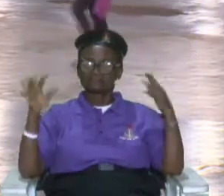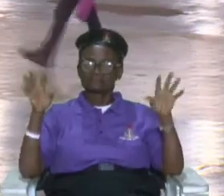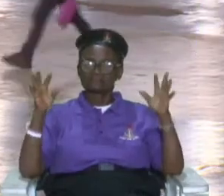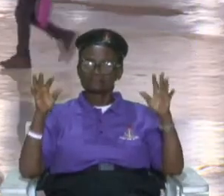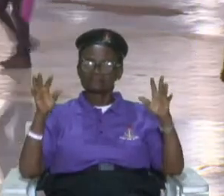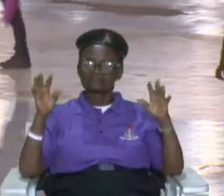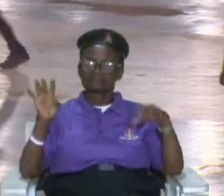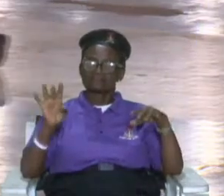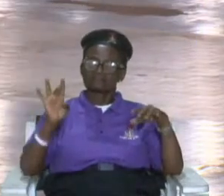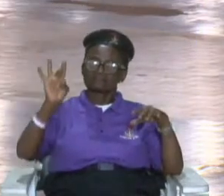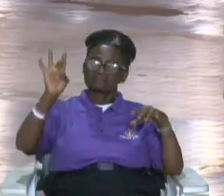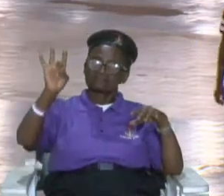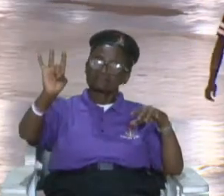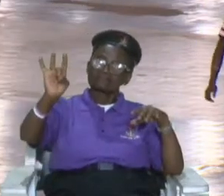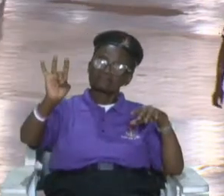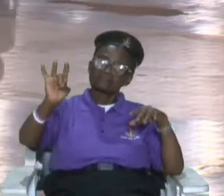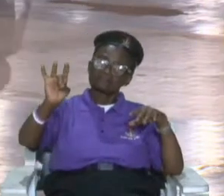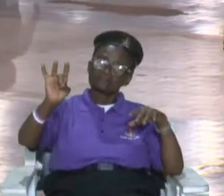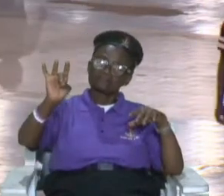Eight.